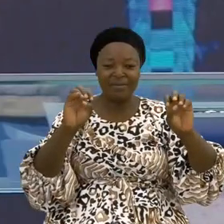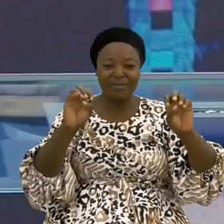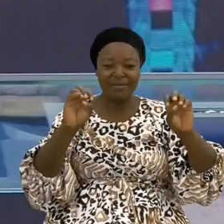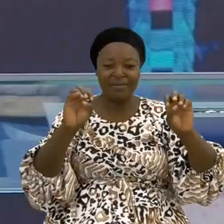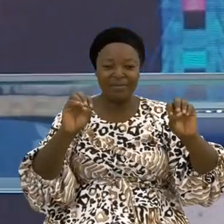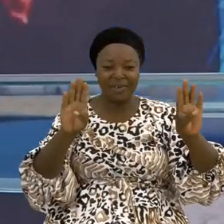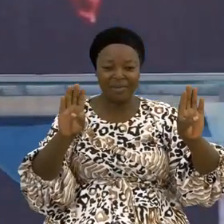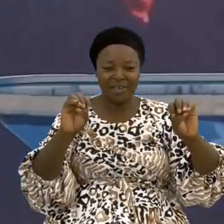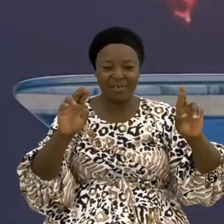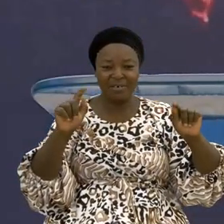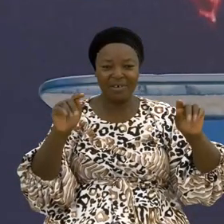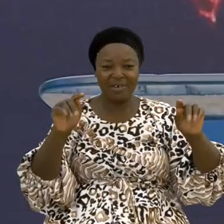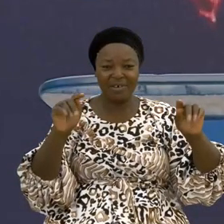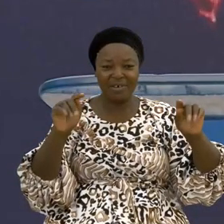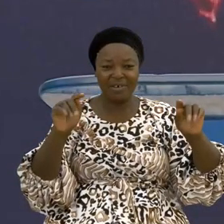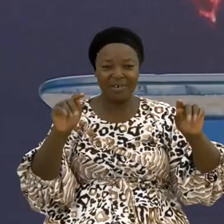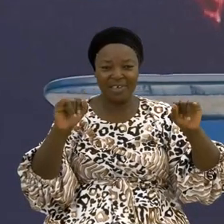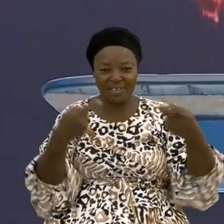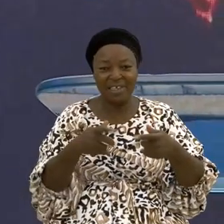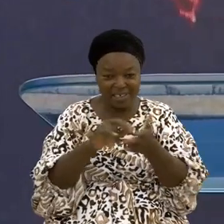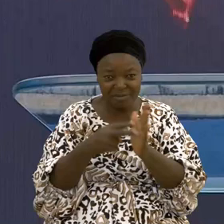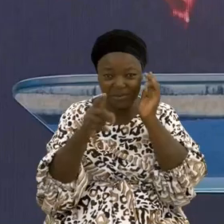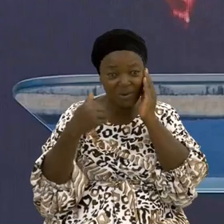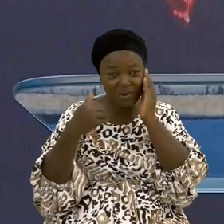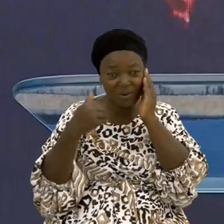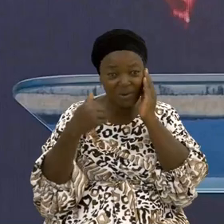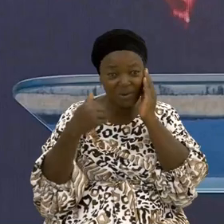captives. Reverberating, that is, you have,